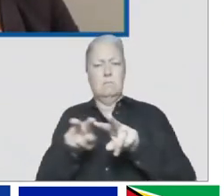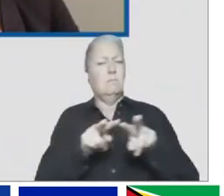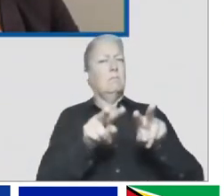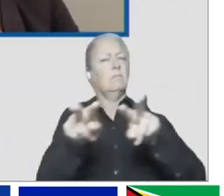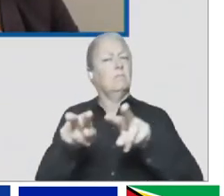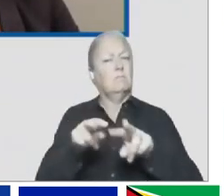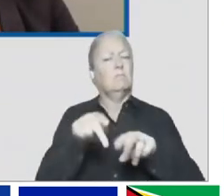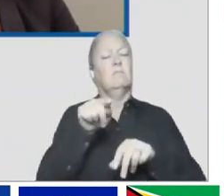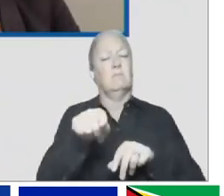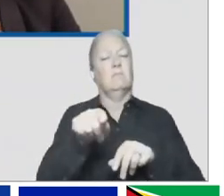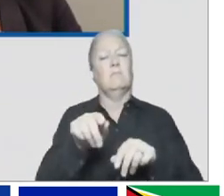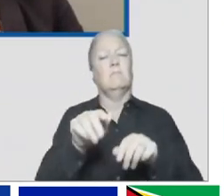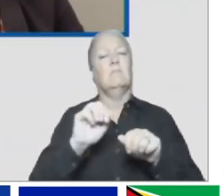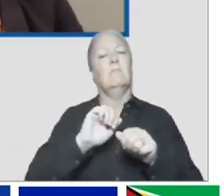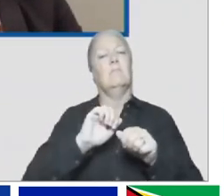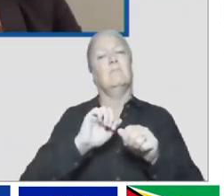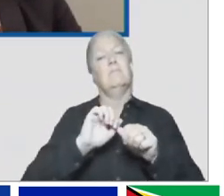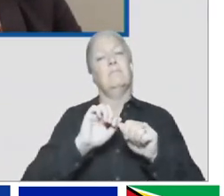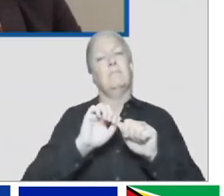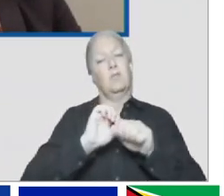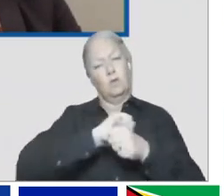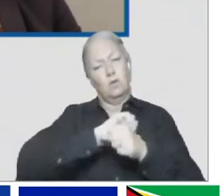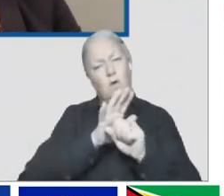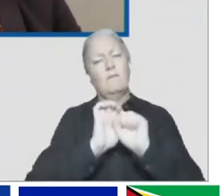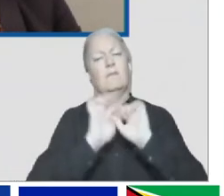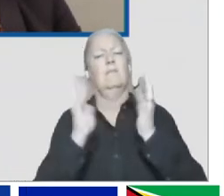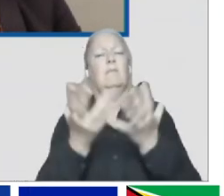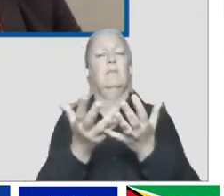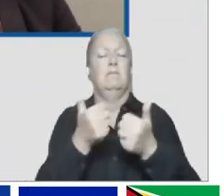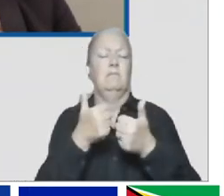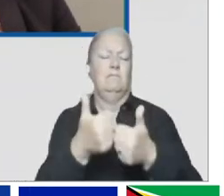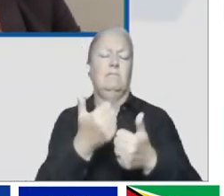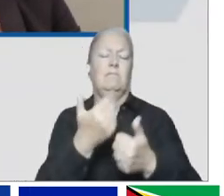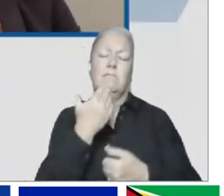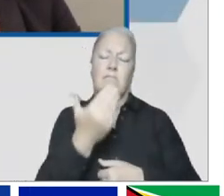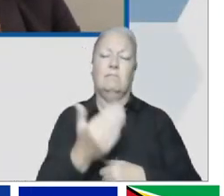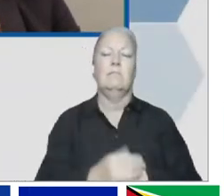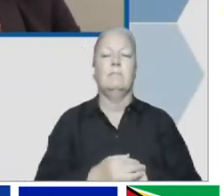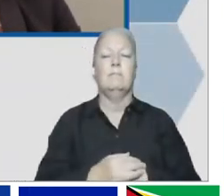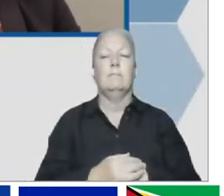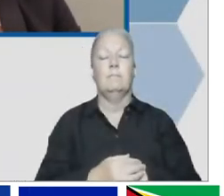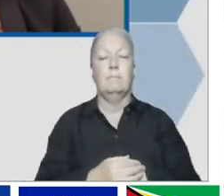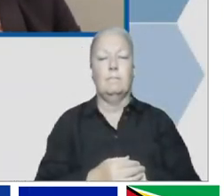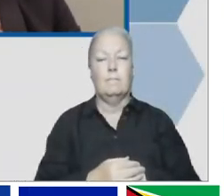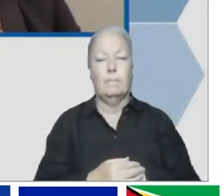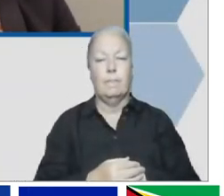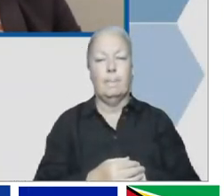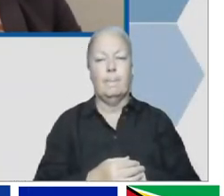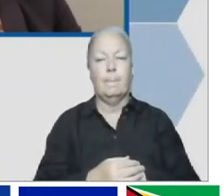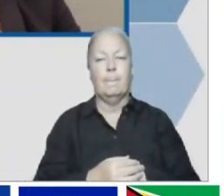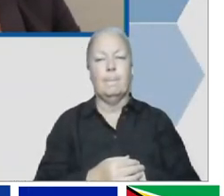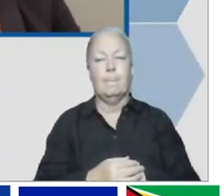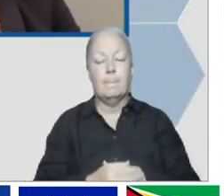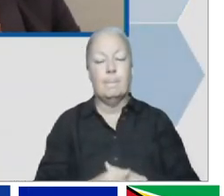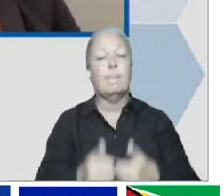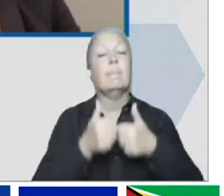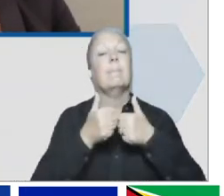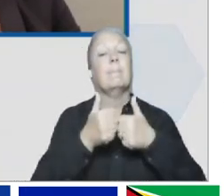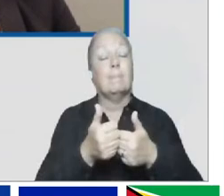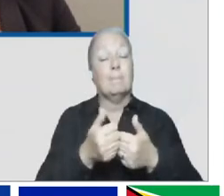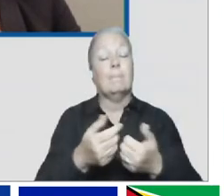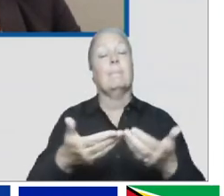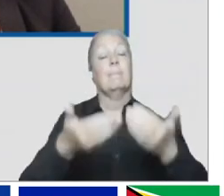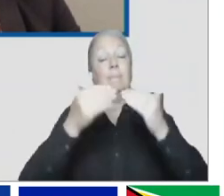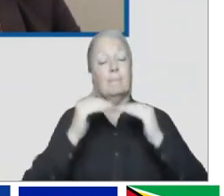you. So, following that, I have the great pleasure to introduce Dr.